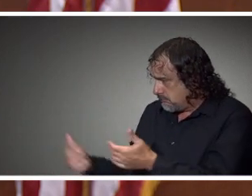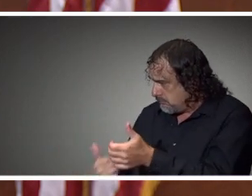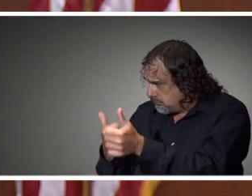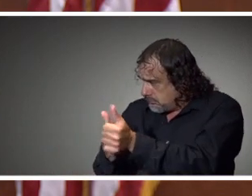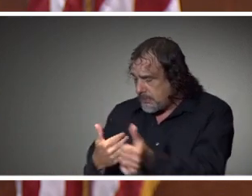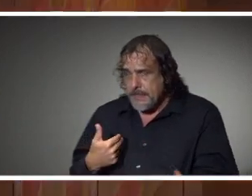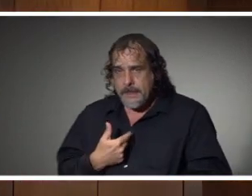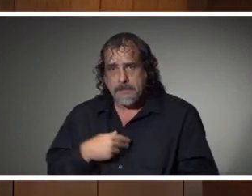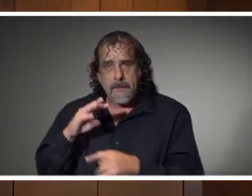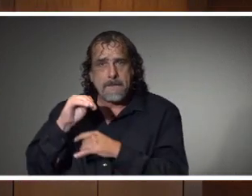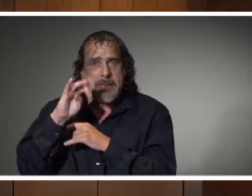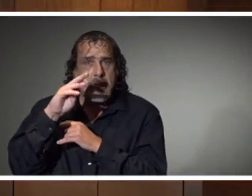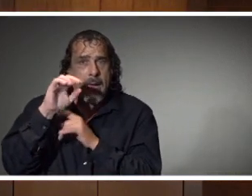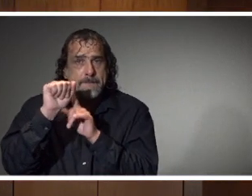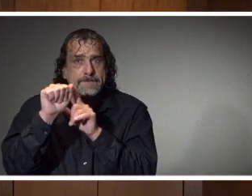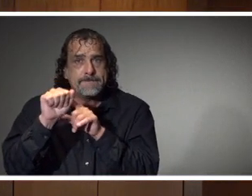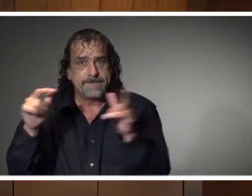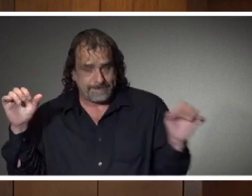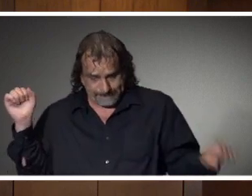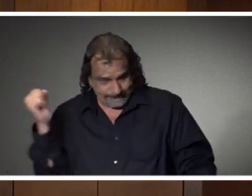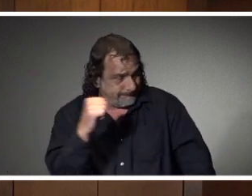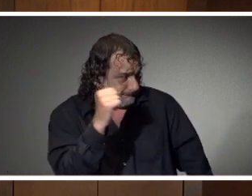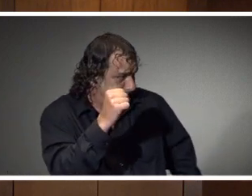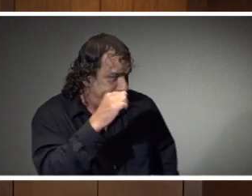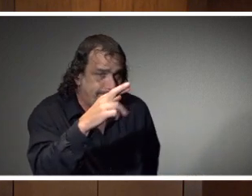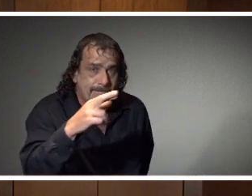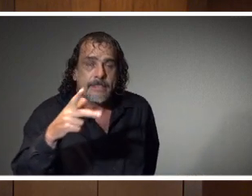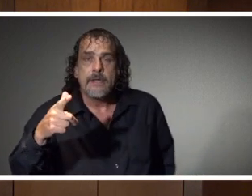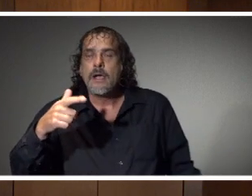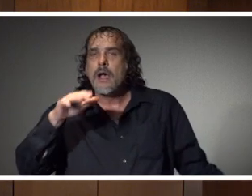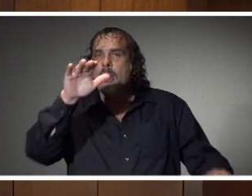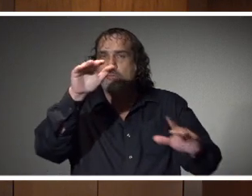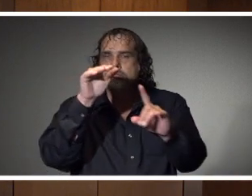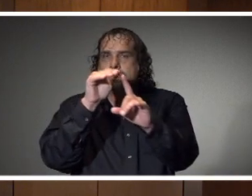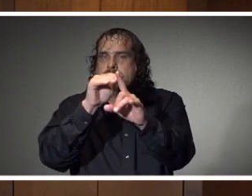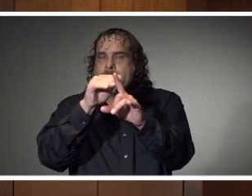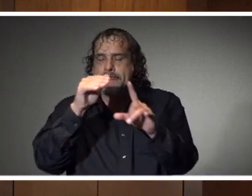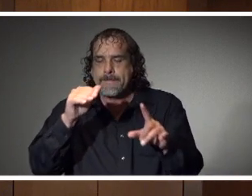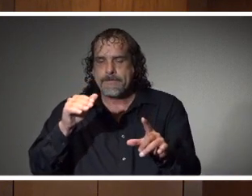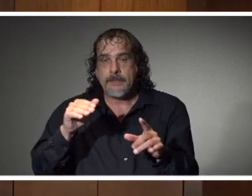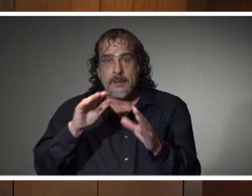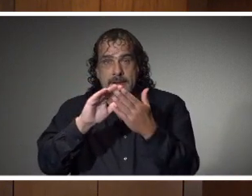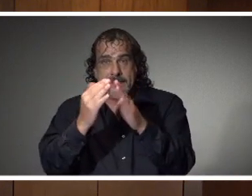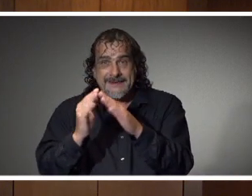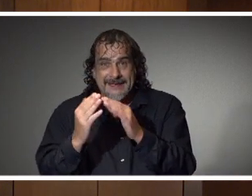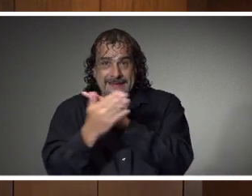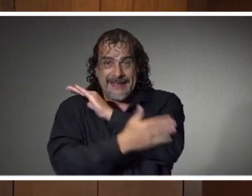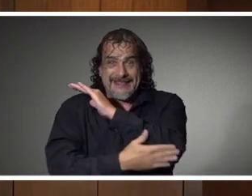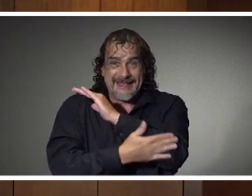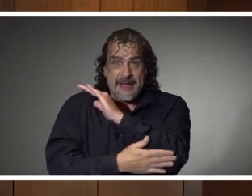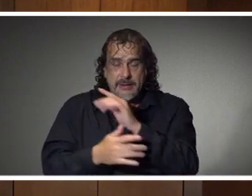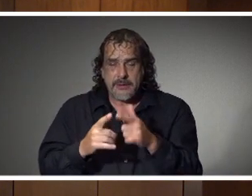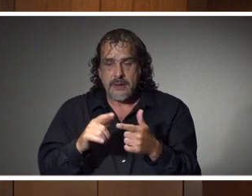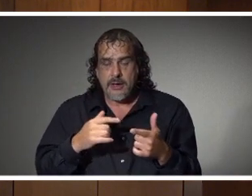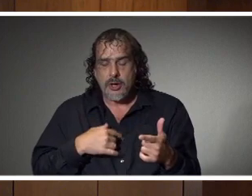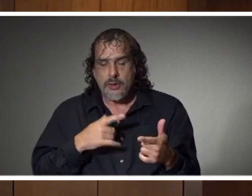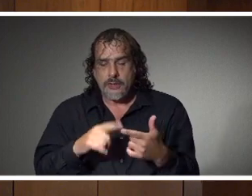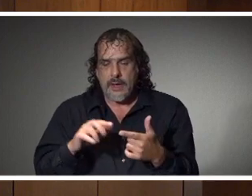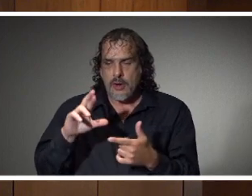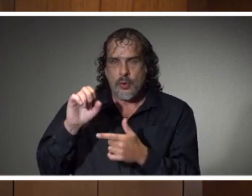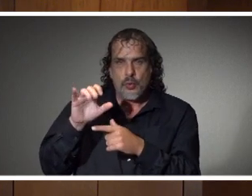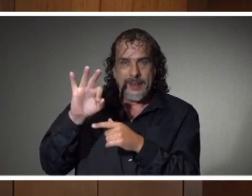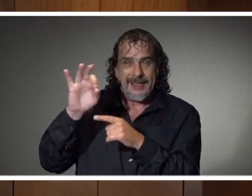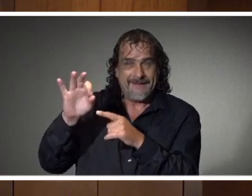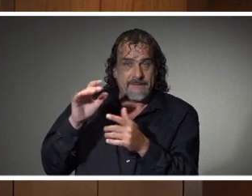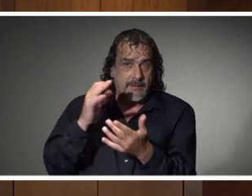management perspective, please. Yes, sir. I just want to remind that the municipalities and the county's relief fund that we've